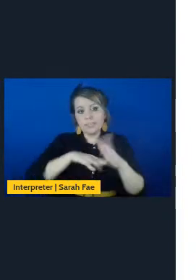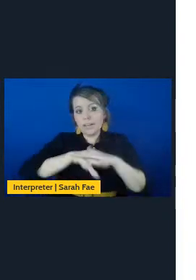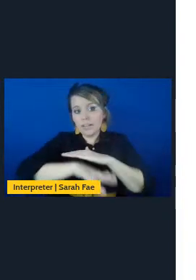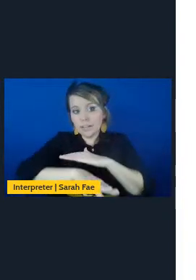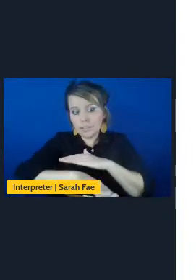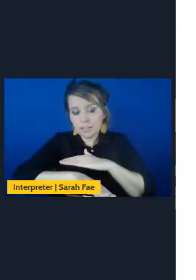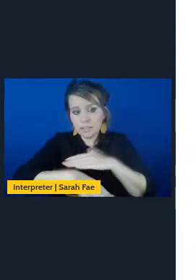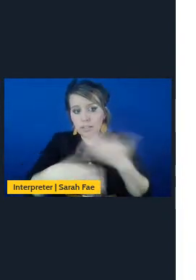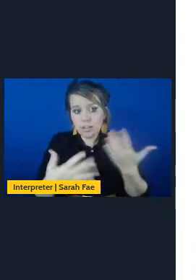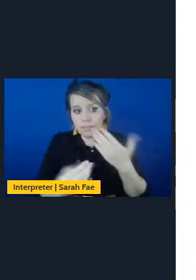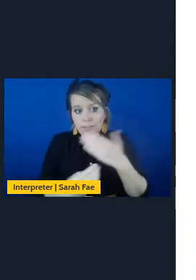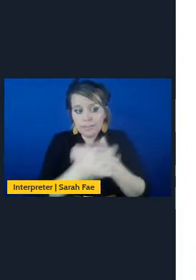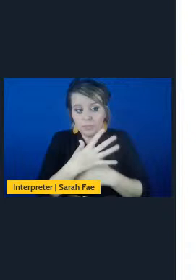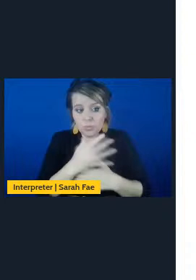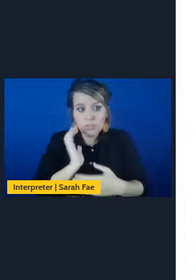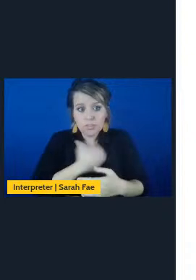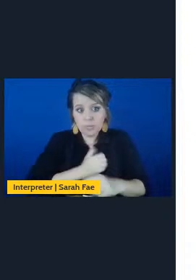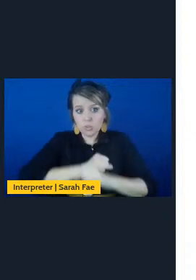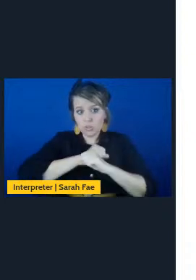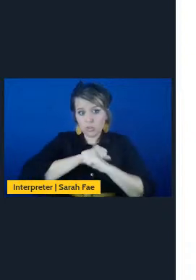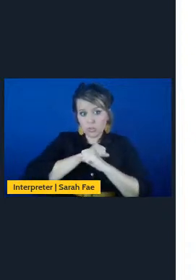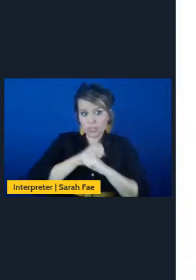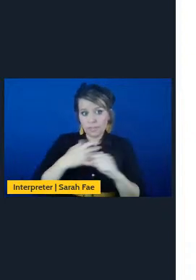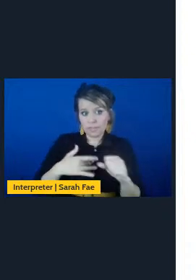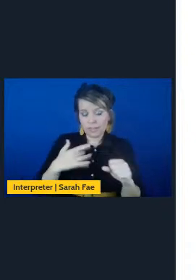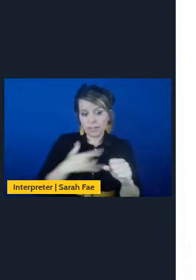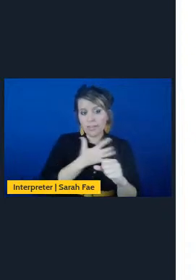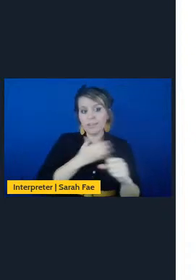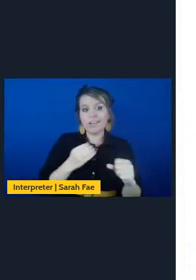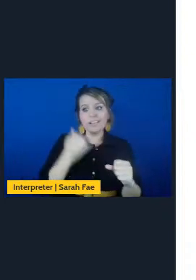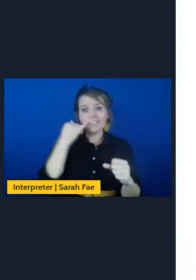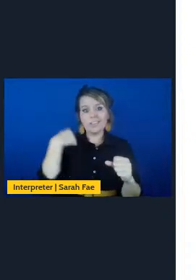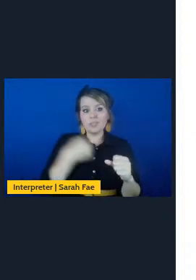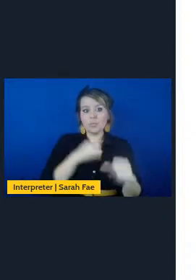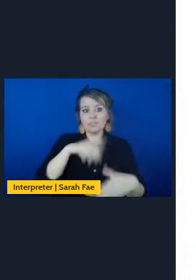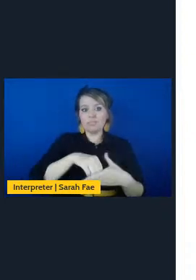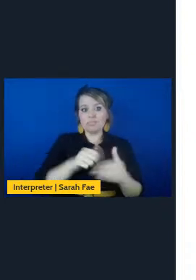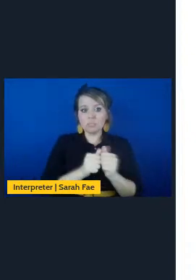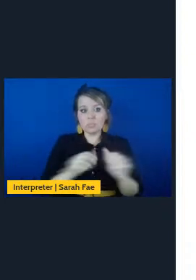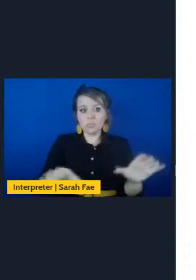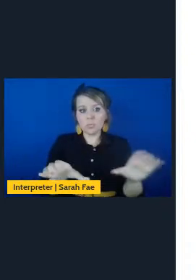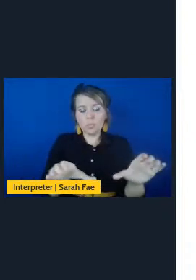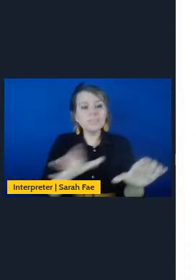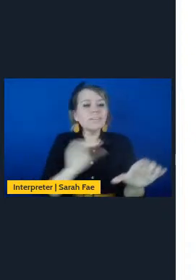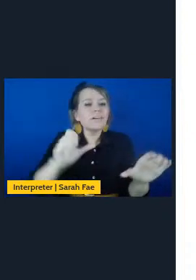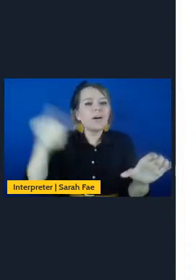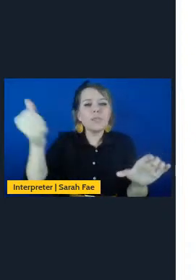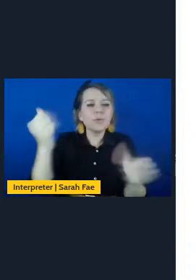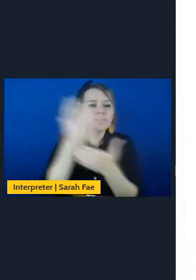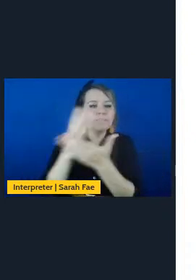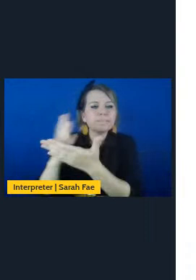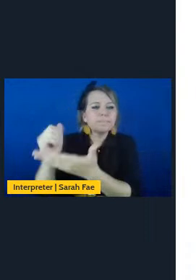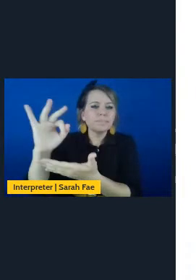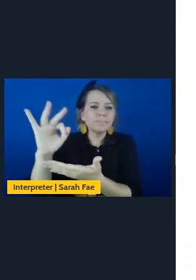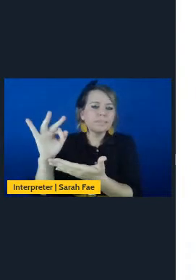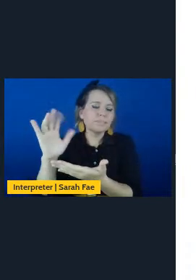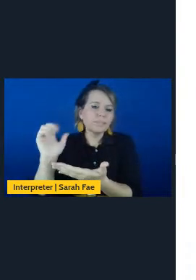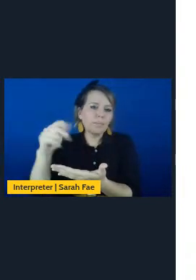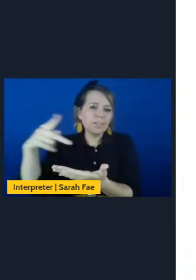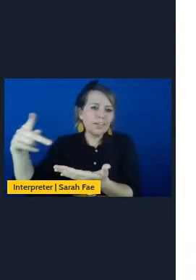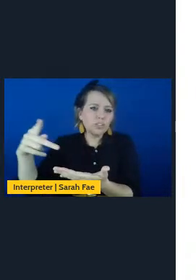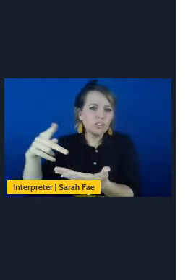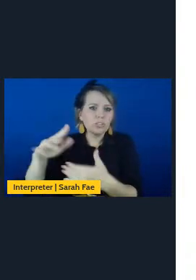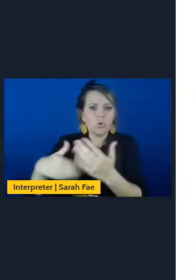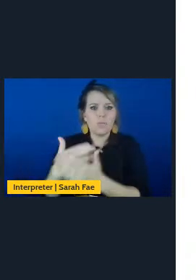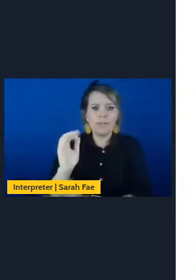influences how we build security and performance characteristics and other aspects of our application, all those entities, right?